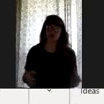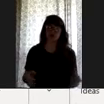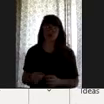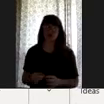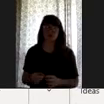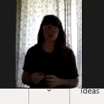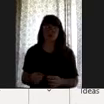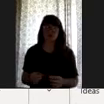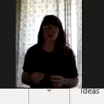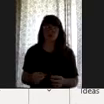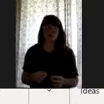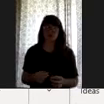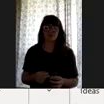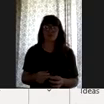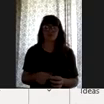categories.